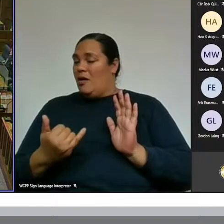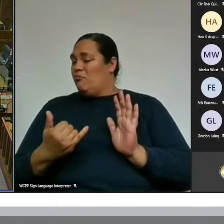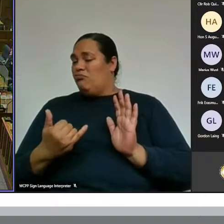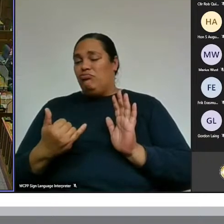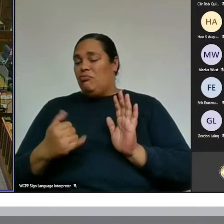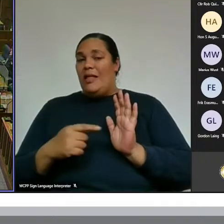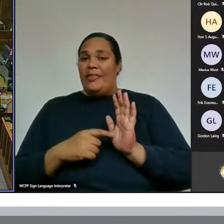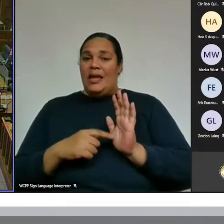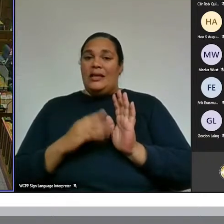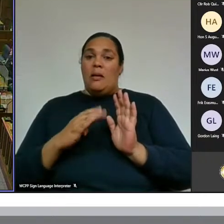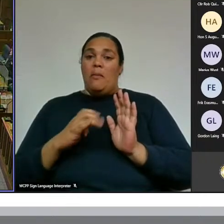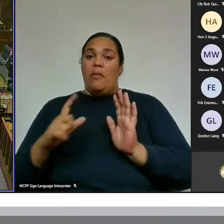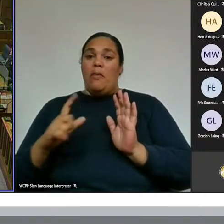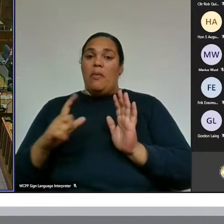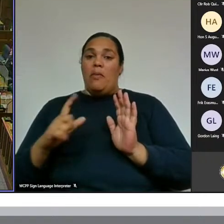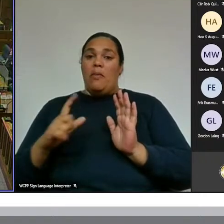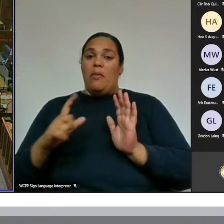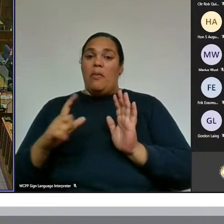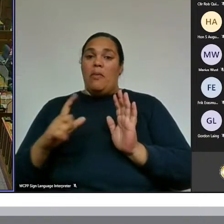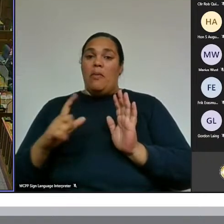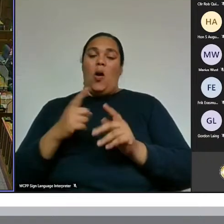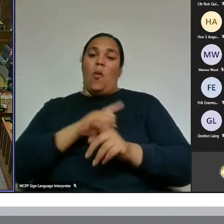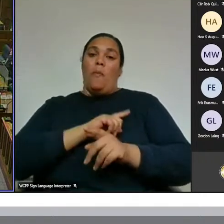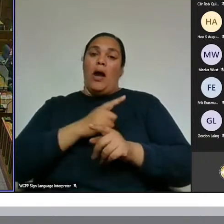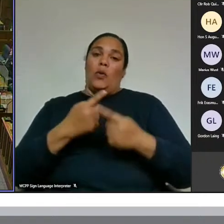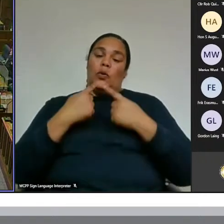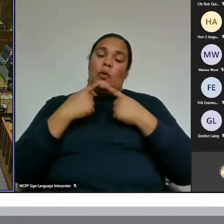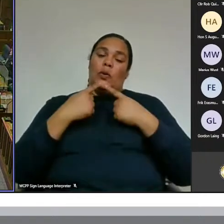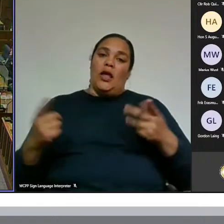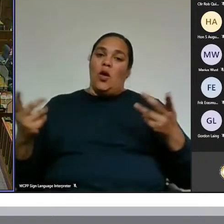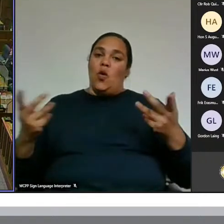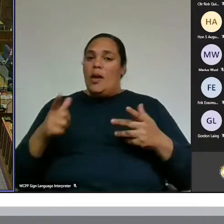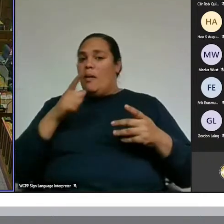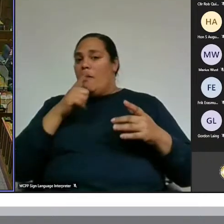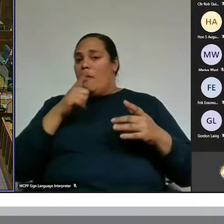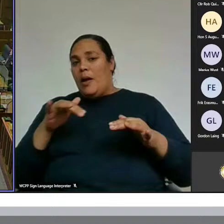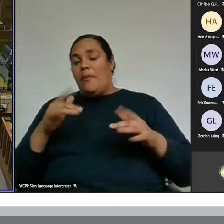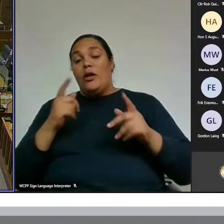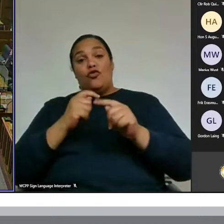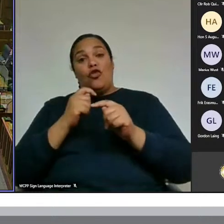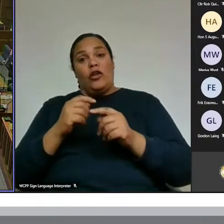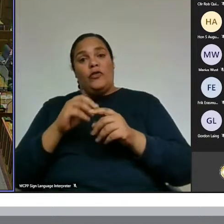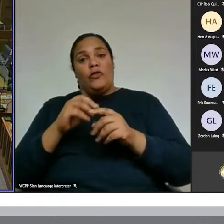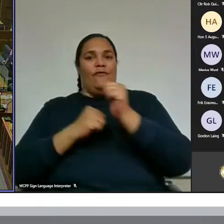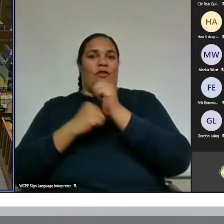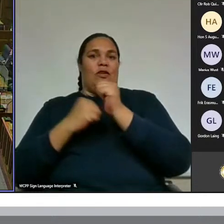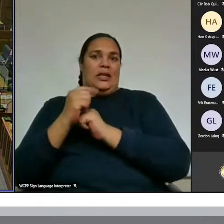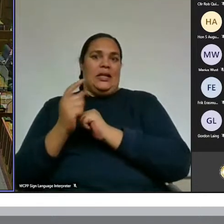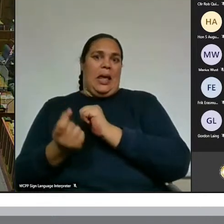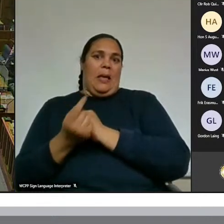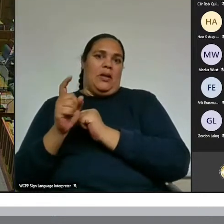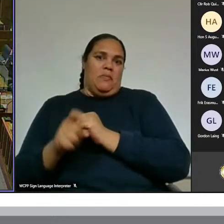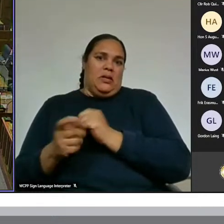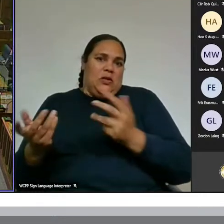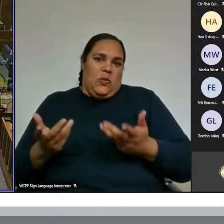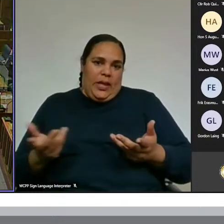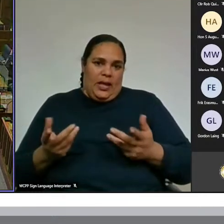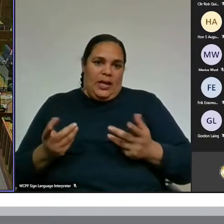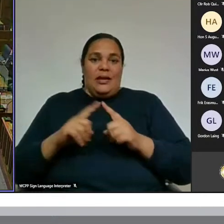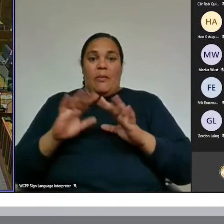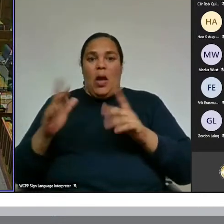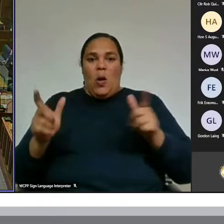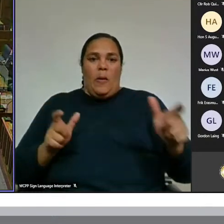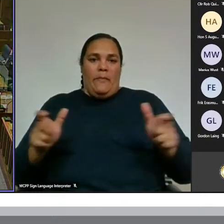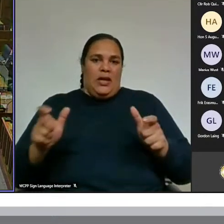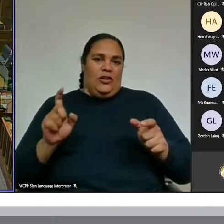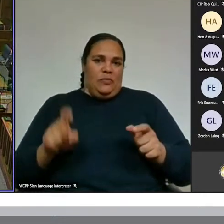a bill about powers to declare where transport infrastructure must be and how to manage